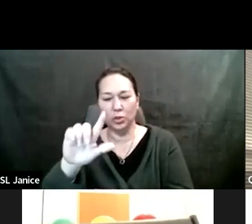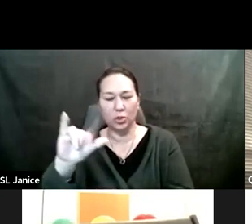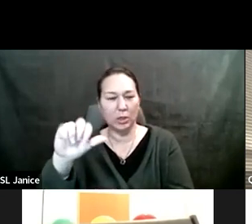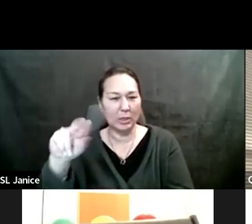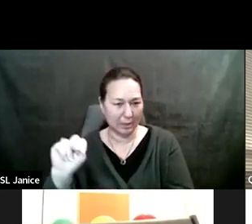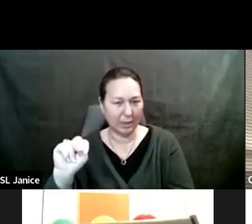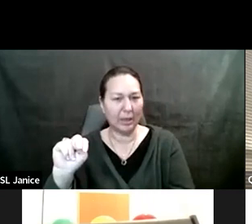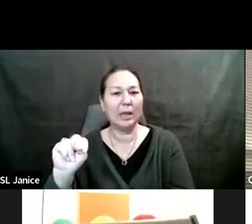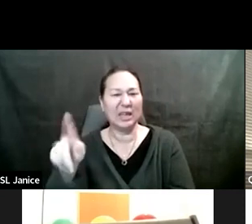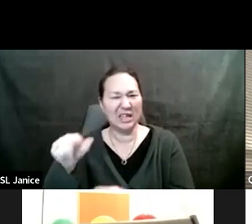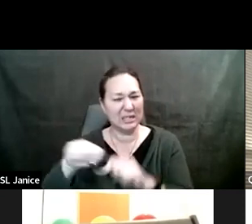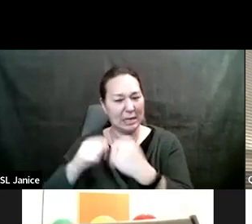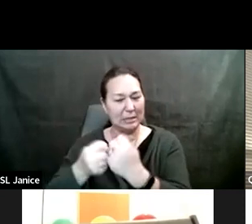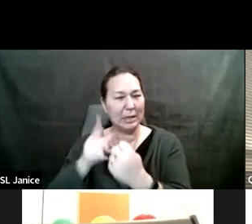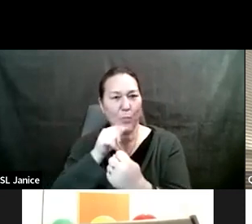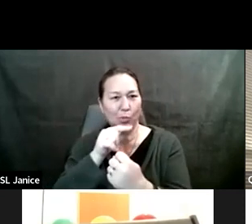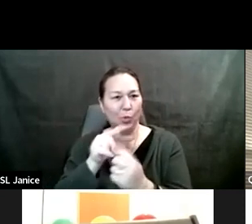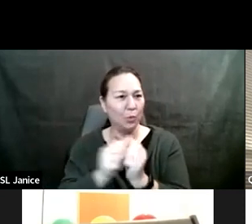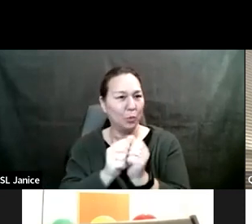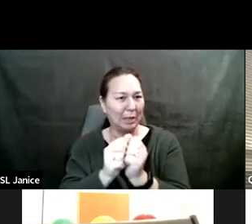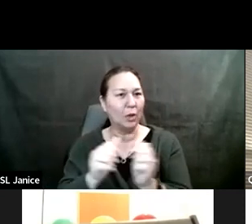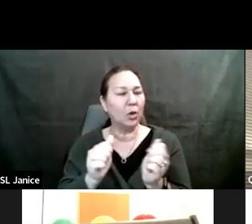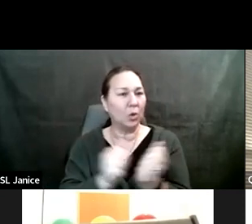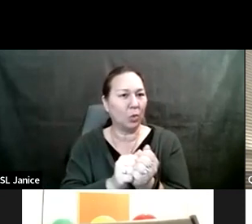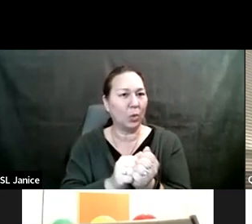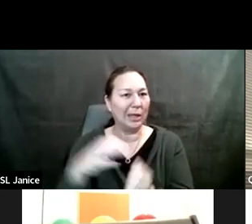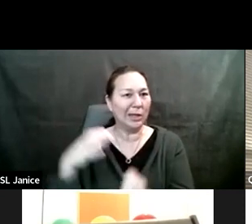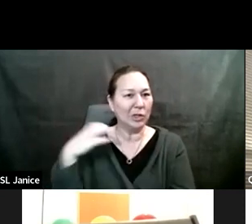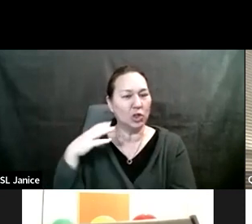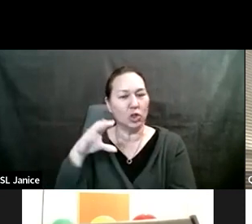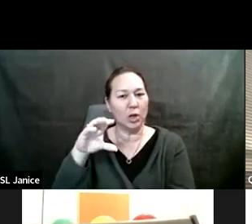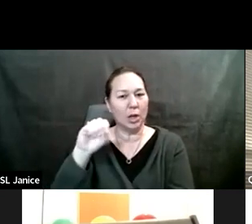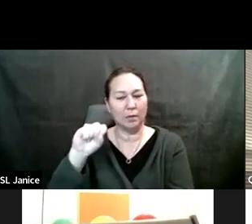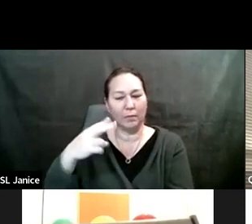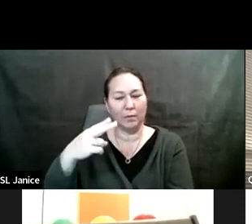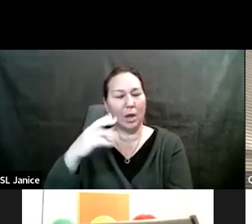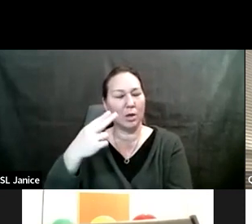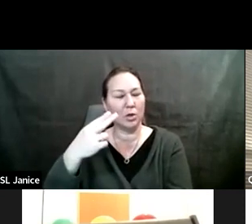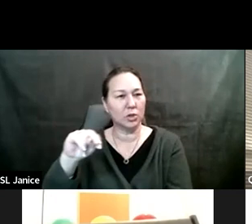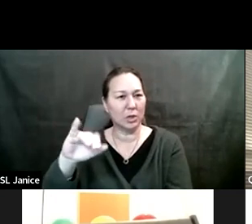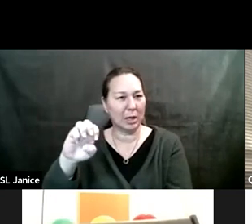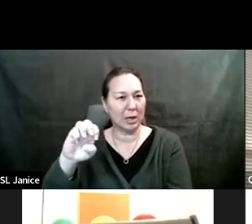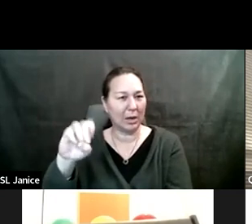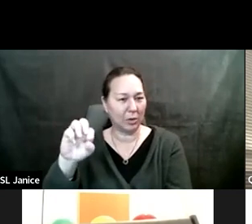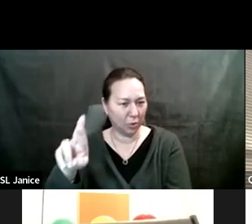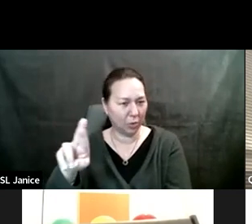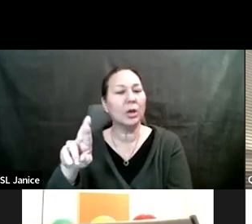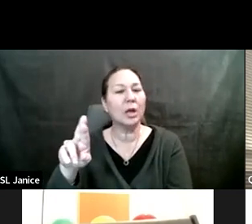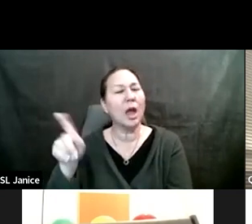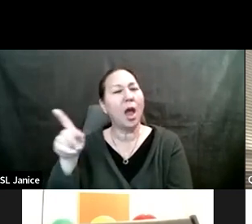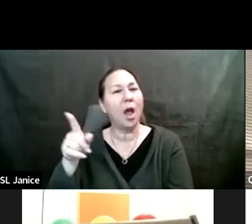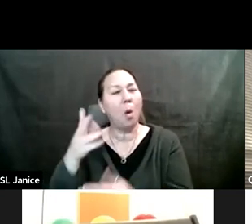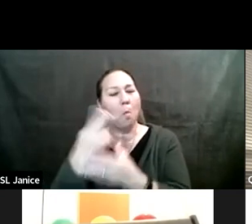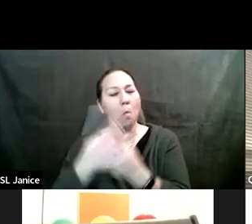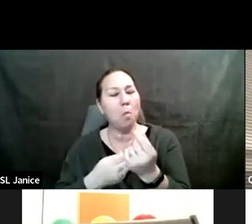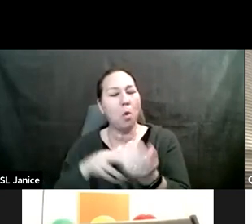Snyder um a lot of the work on the fifth quarter um and given some thought with both the academic side of the house with